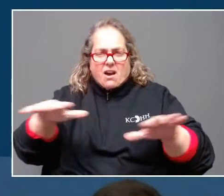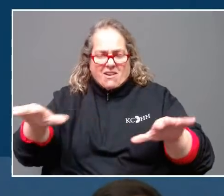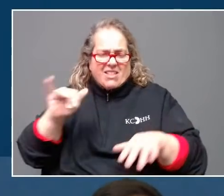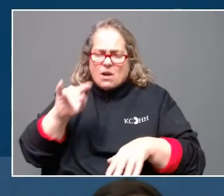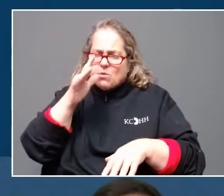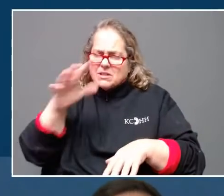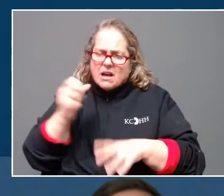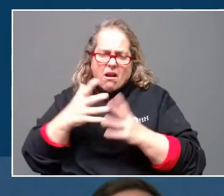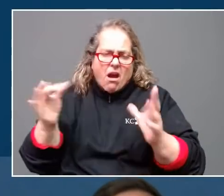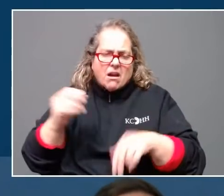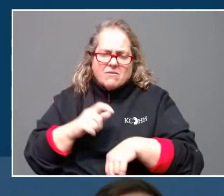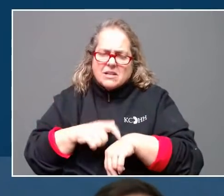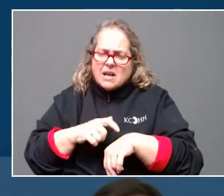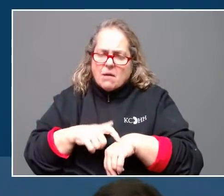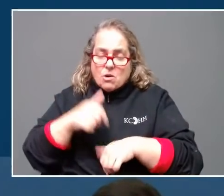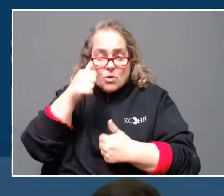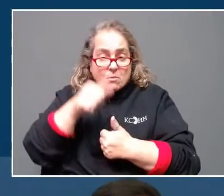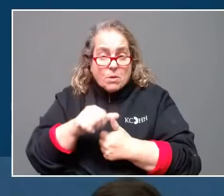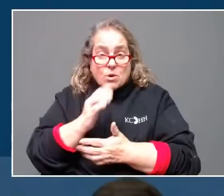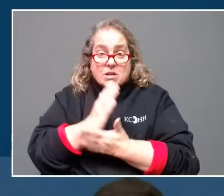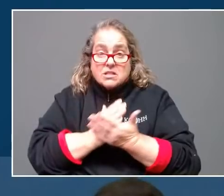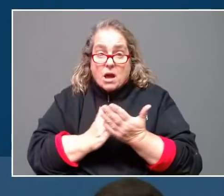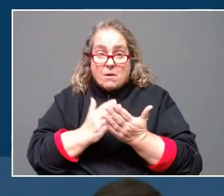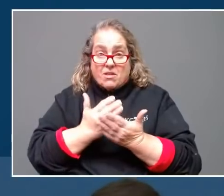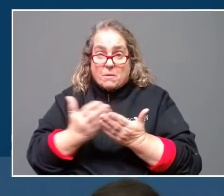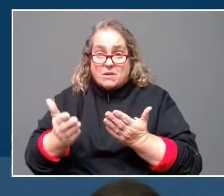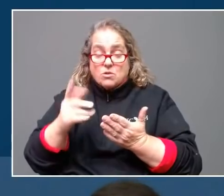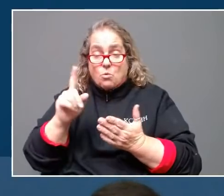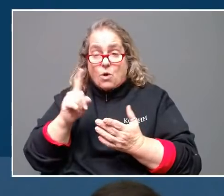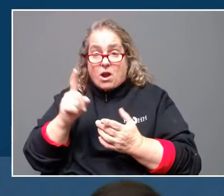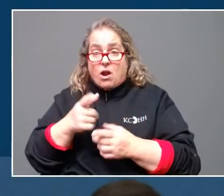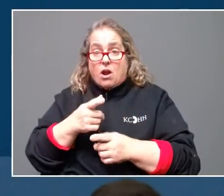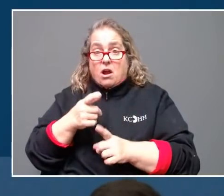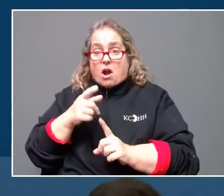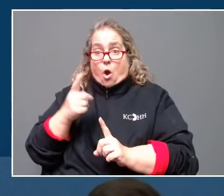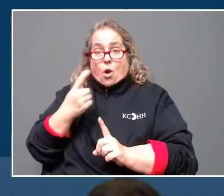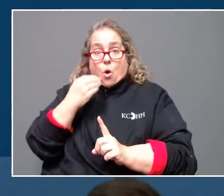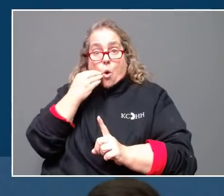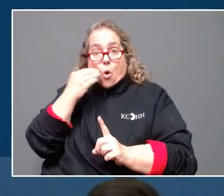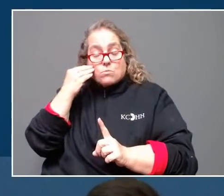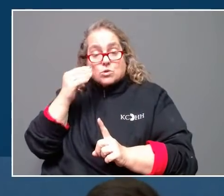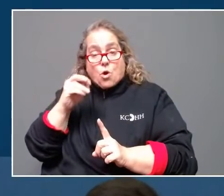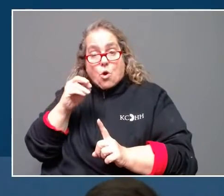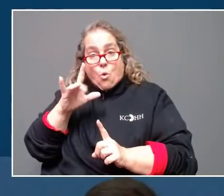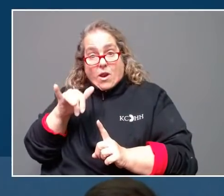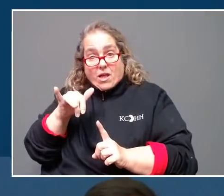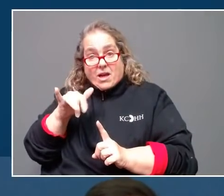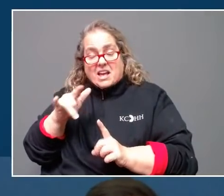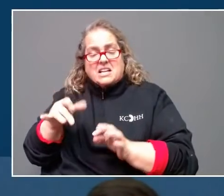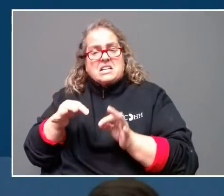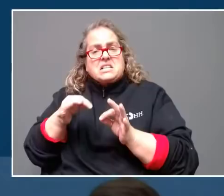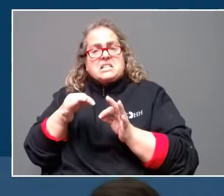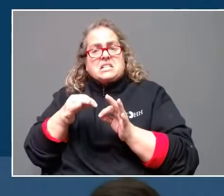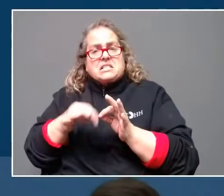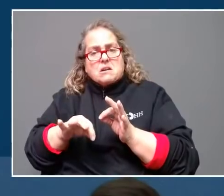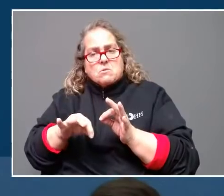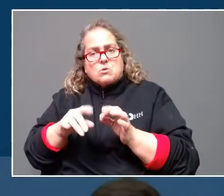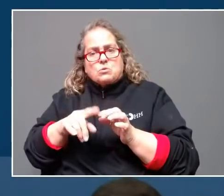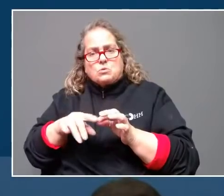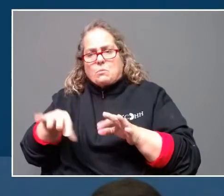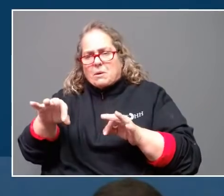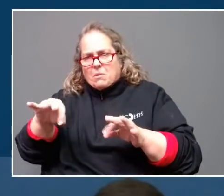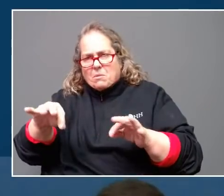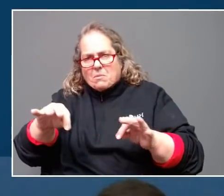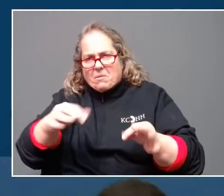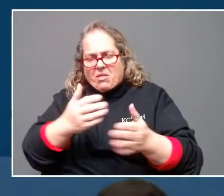of these places that have been hit when it is just residential, it may be a more simple ability to pick up debris and